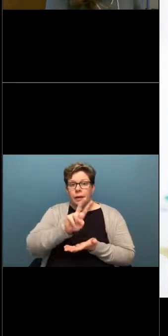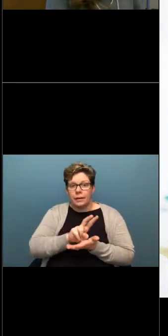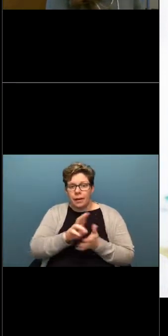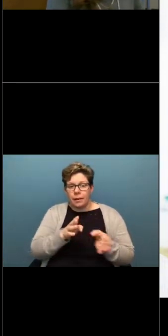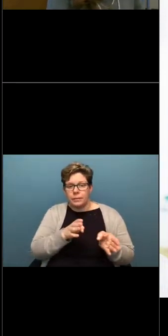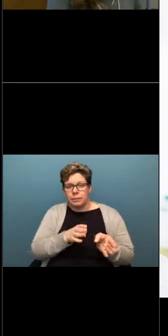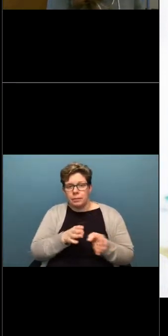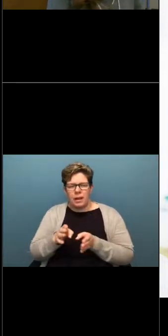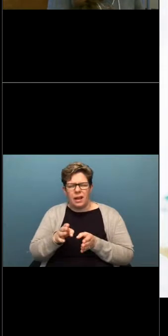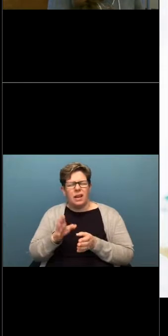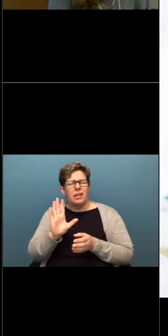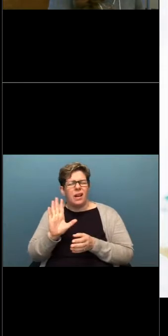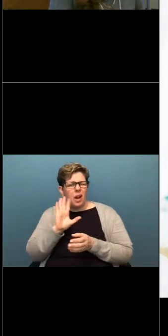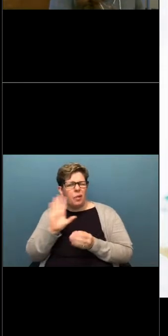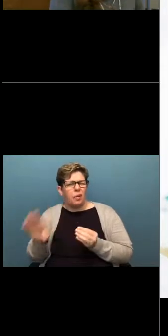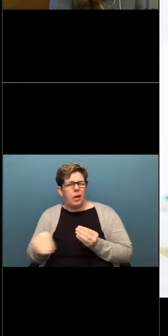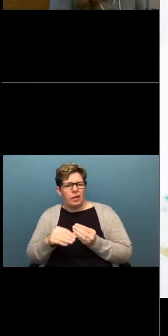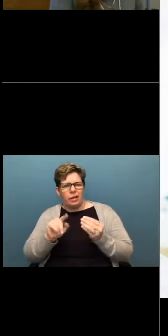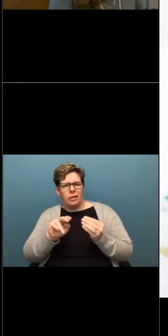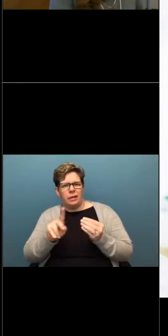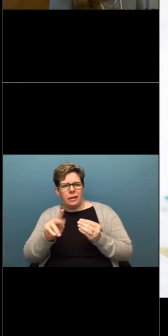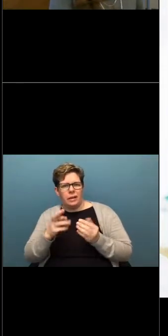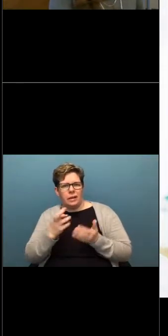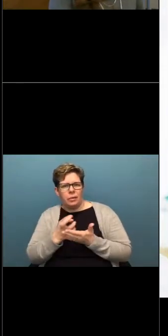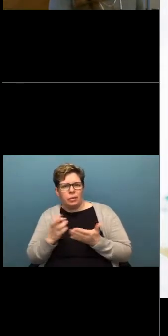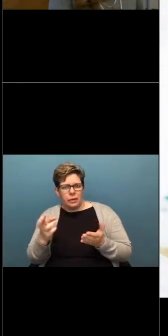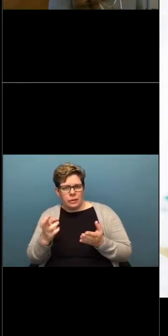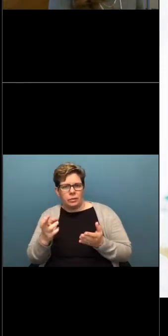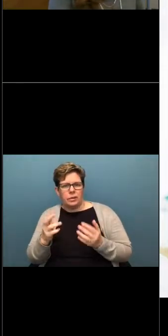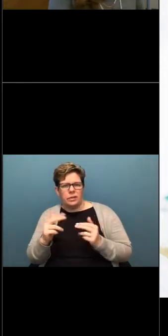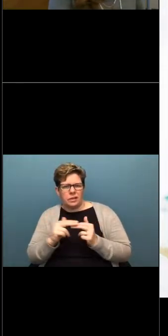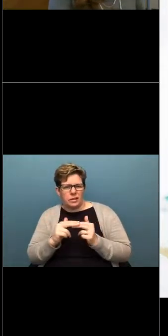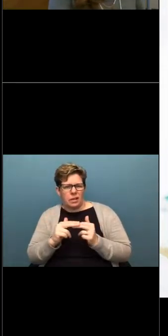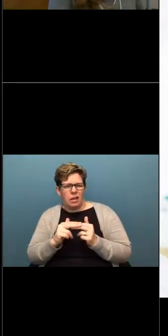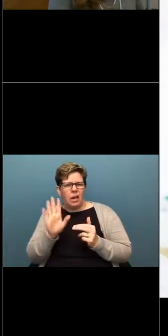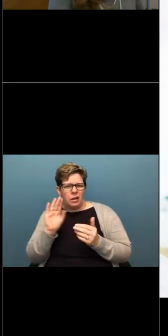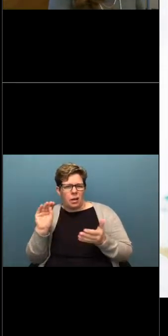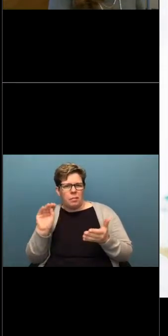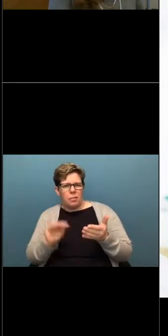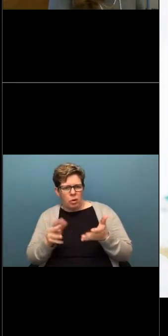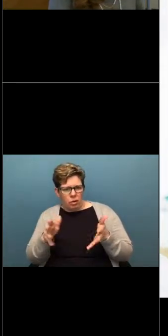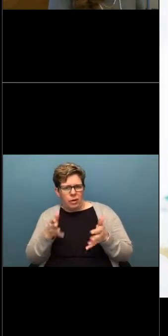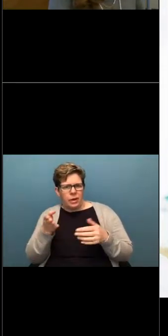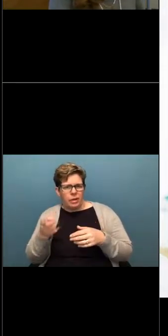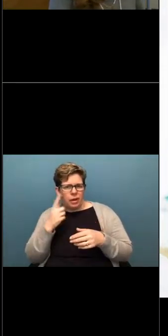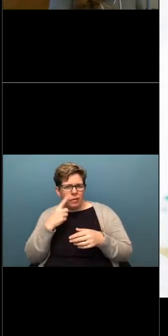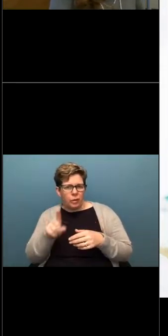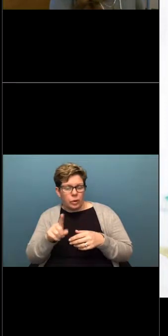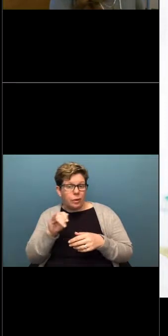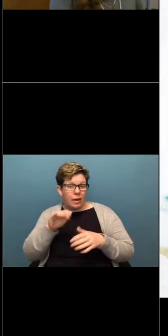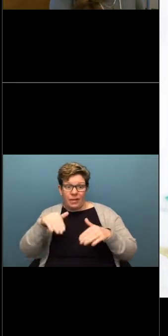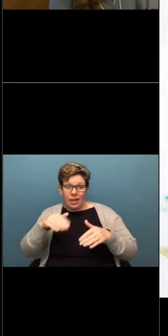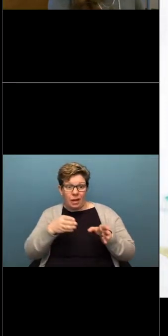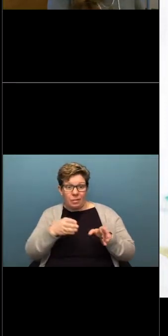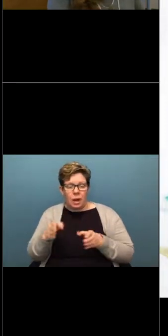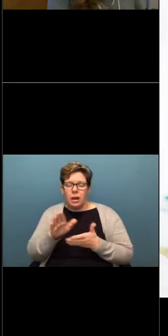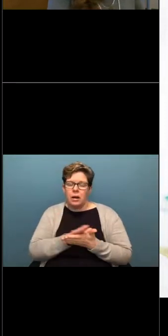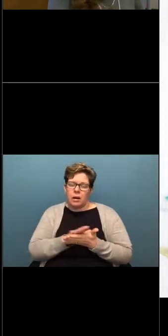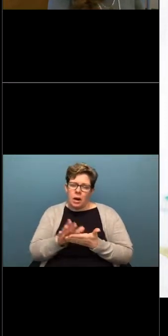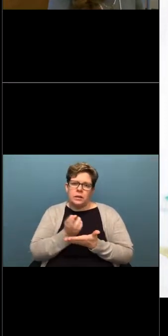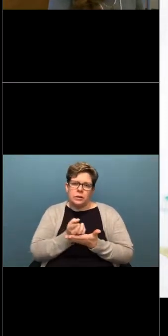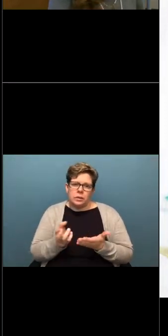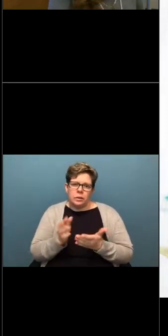resources. If you don't have a crisis plan and you need to create one, that's a great tool and template and is available for you to